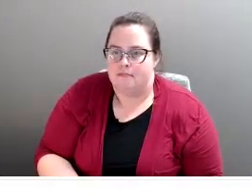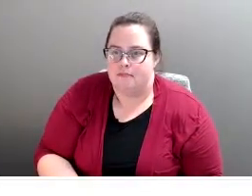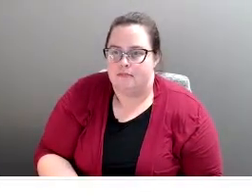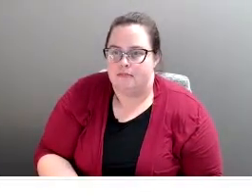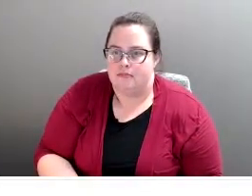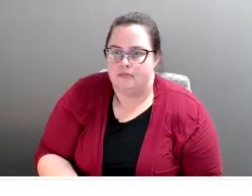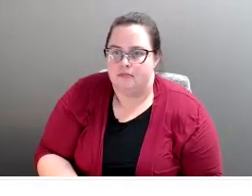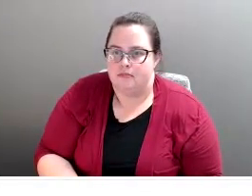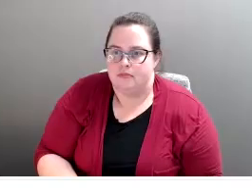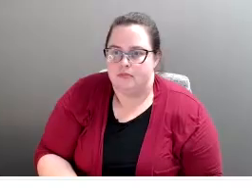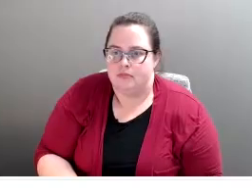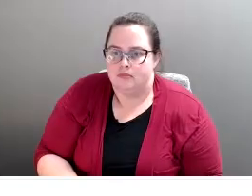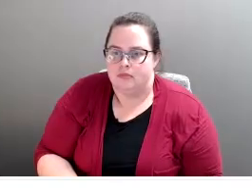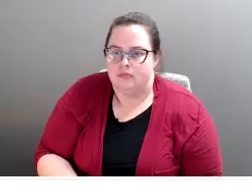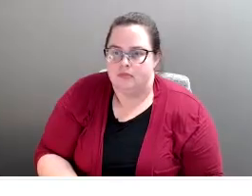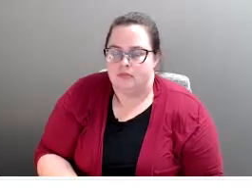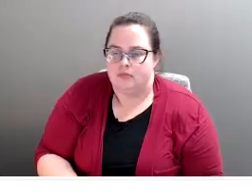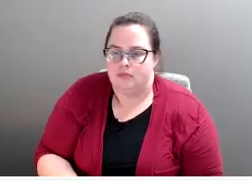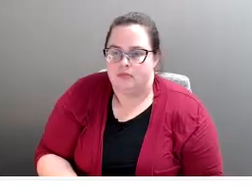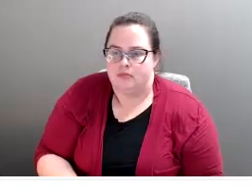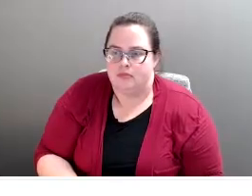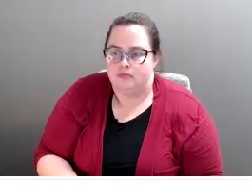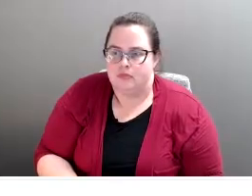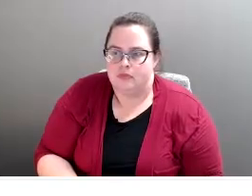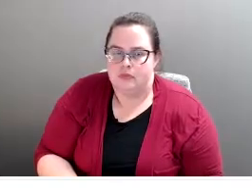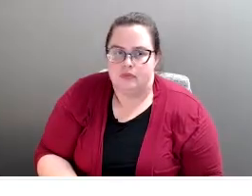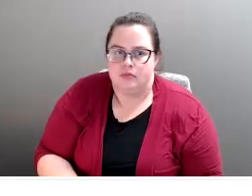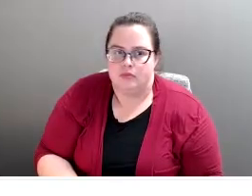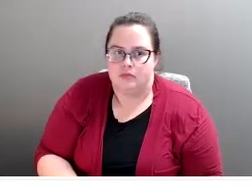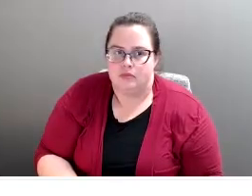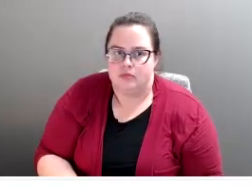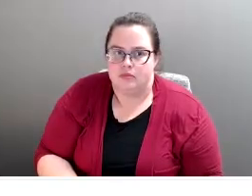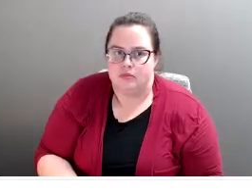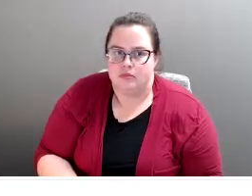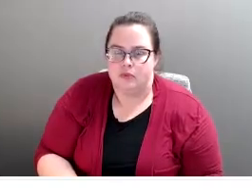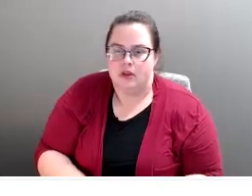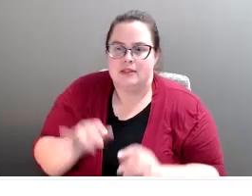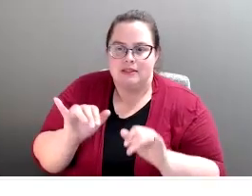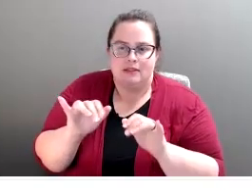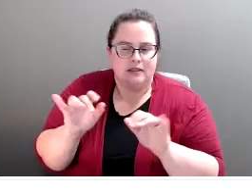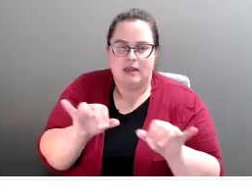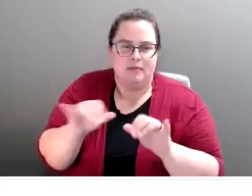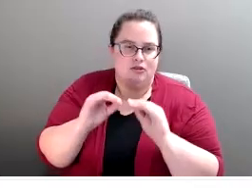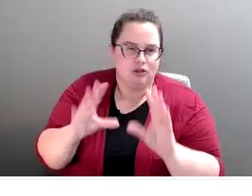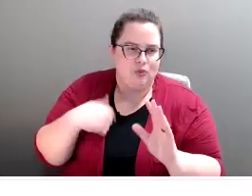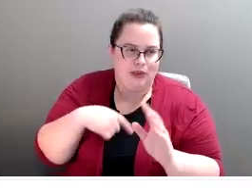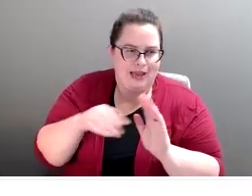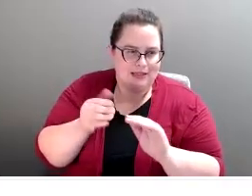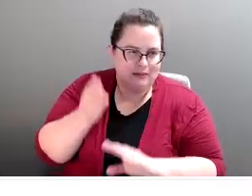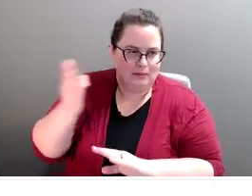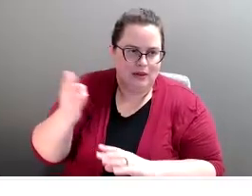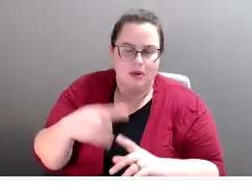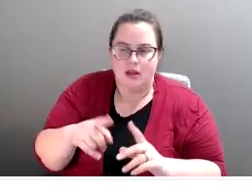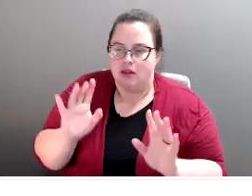thank Just like as instructors, we can't necessarily submit unless we're We'll as fix a that student late. view. Yeah, Yeah, like yeah. I'm not worried about